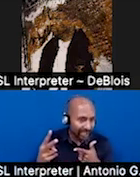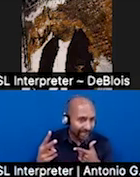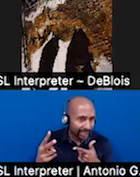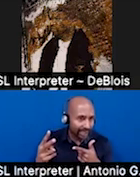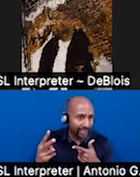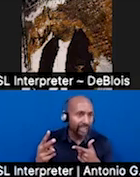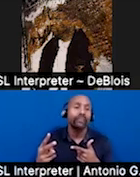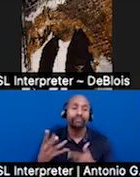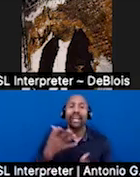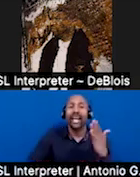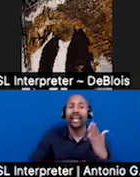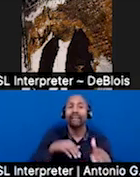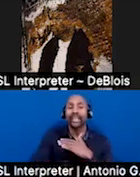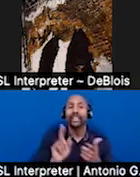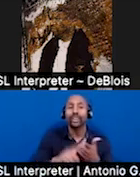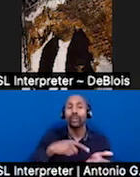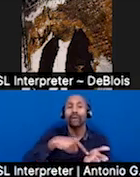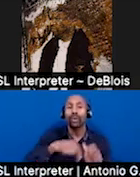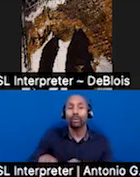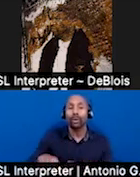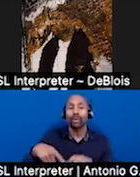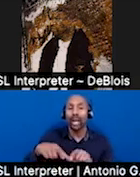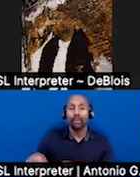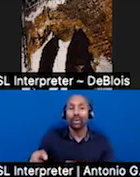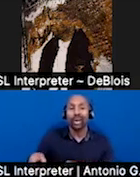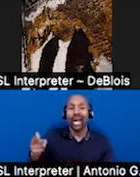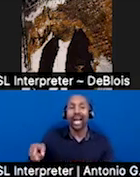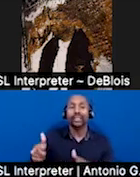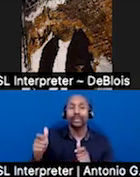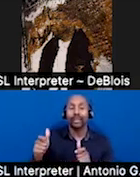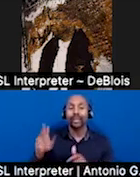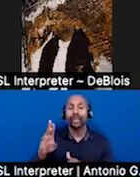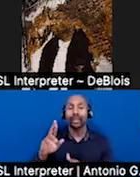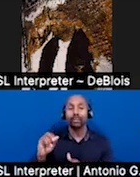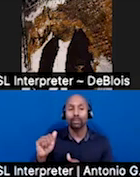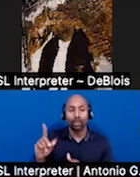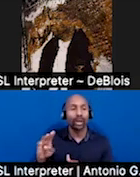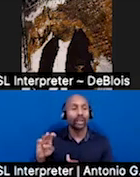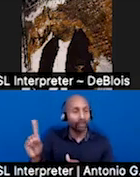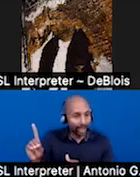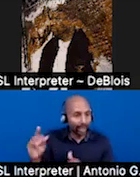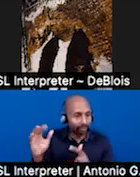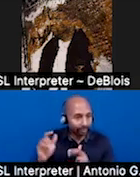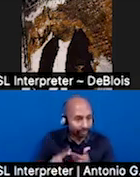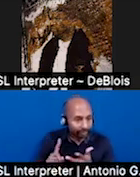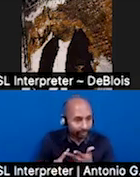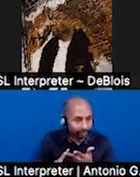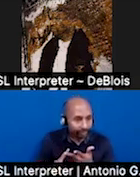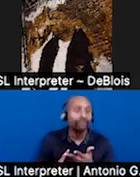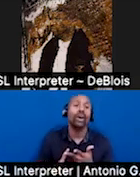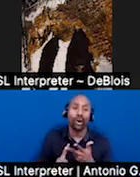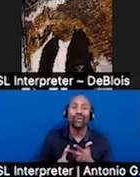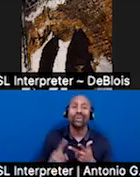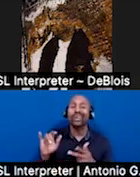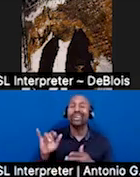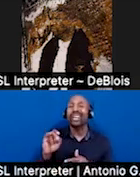to affordable, reliable, high-speed broadband, lack of sufficient digital infrastructure, and a lack of knowledge or